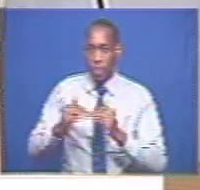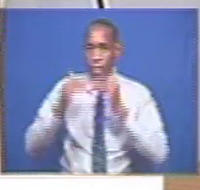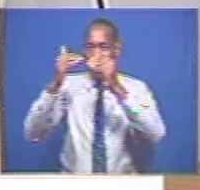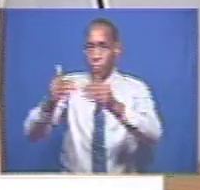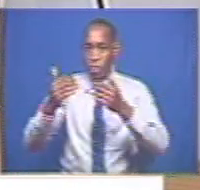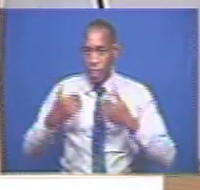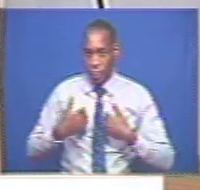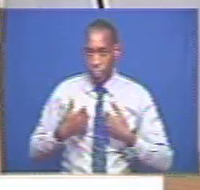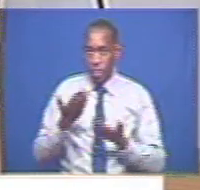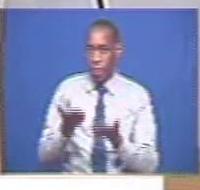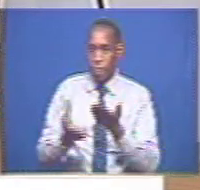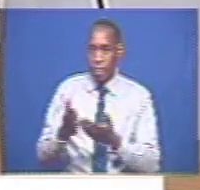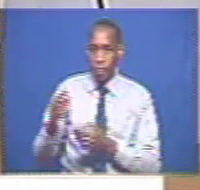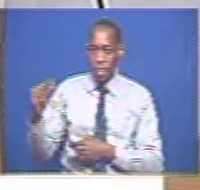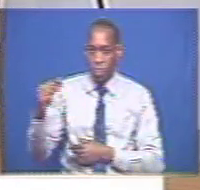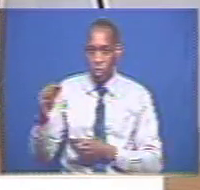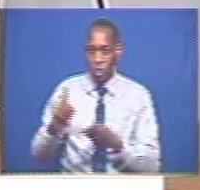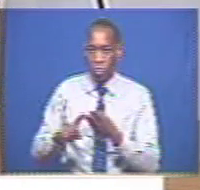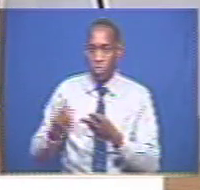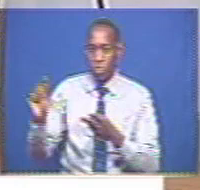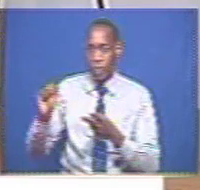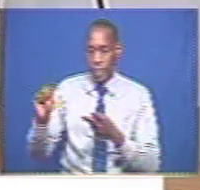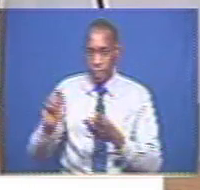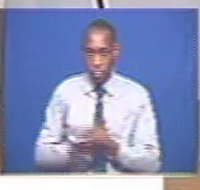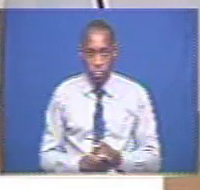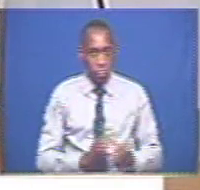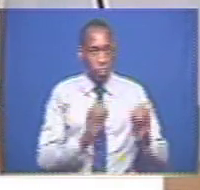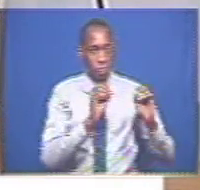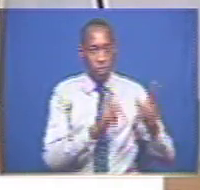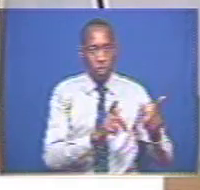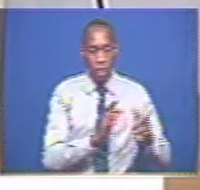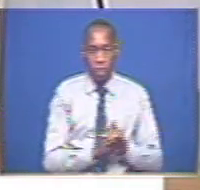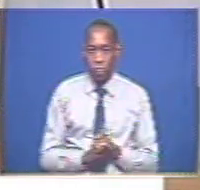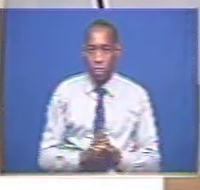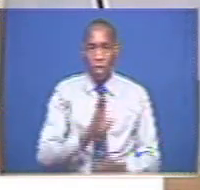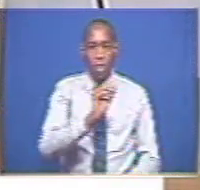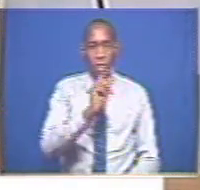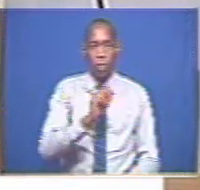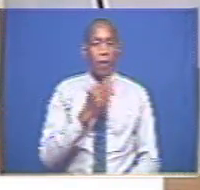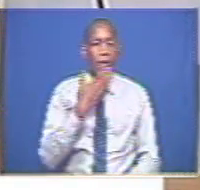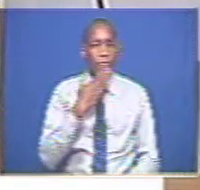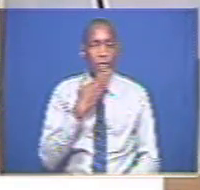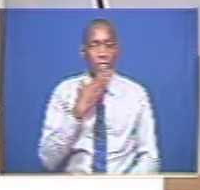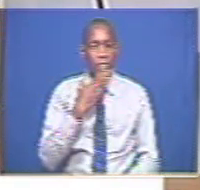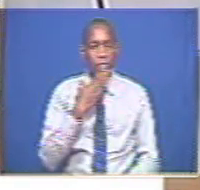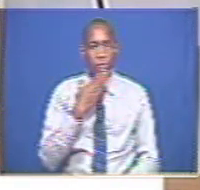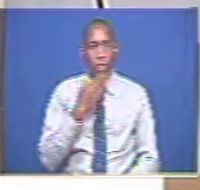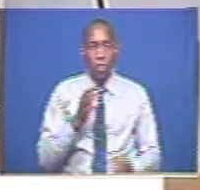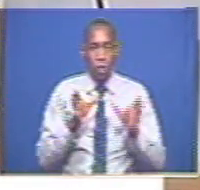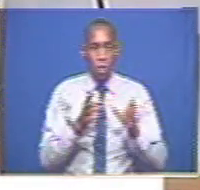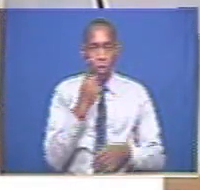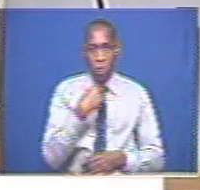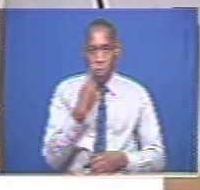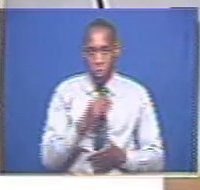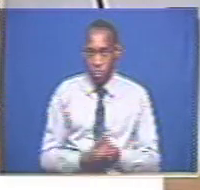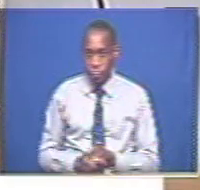have Gwikan and Tuisenge. Yeah. All right. Then maybe supported by Ronnie, AFC Leopards, in goal. You know what,